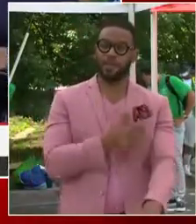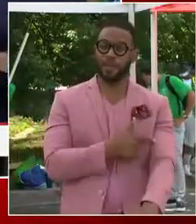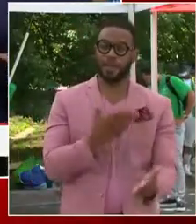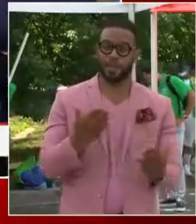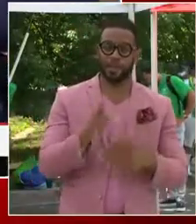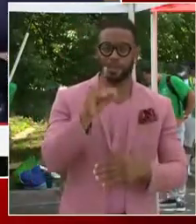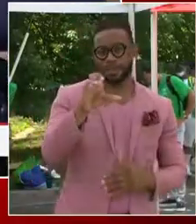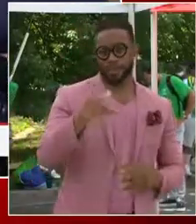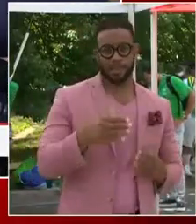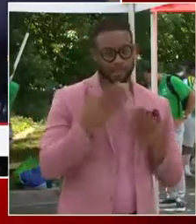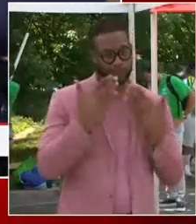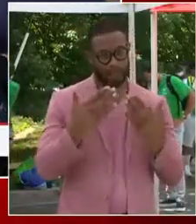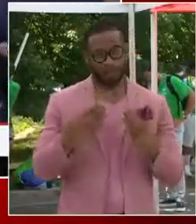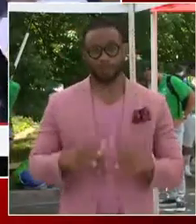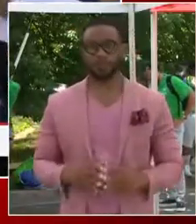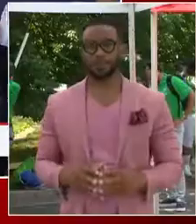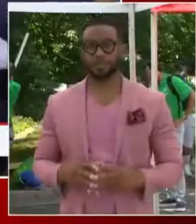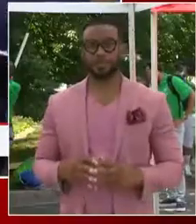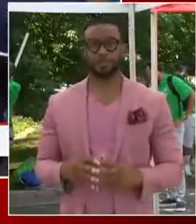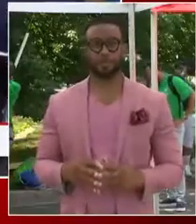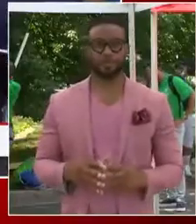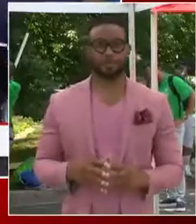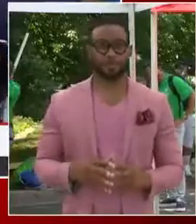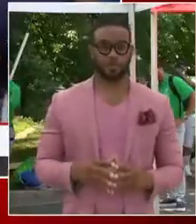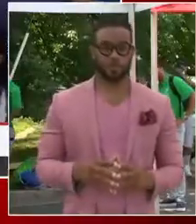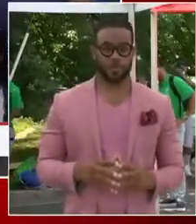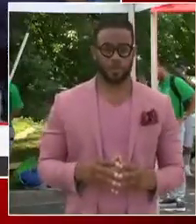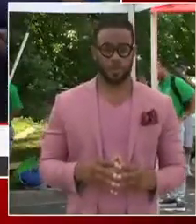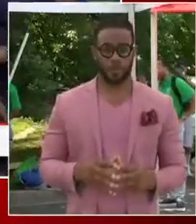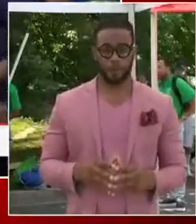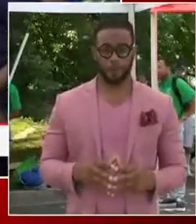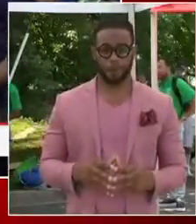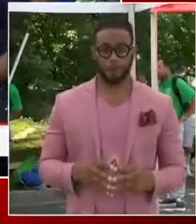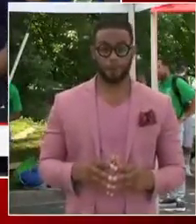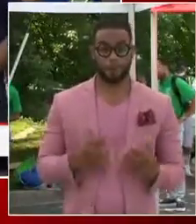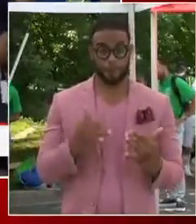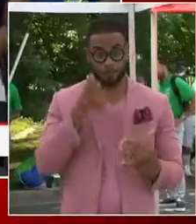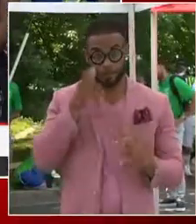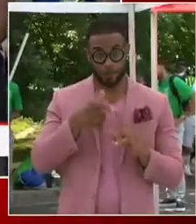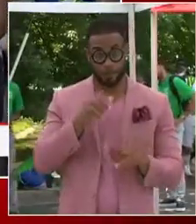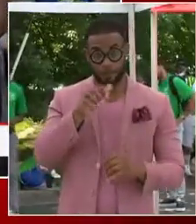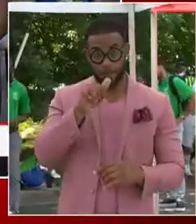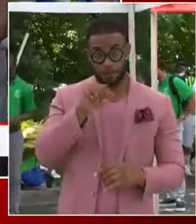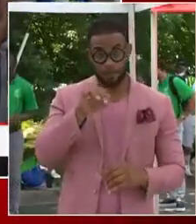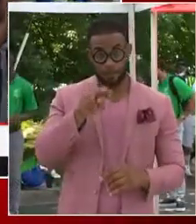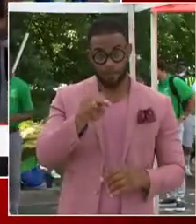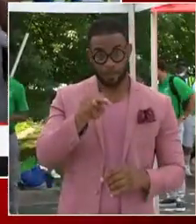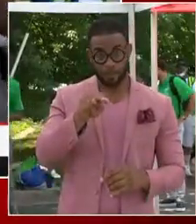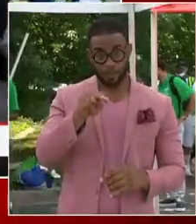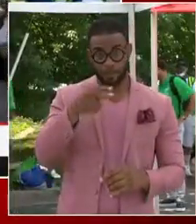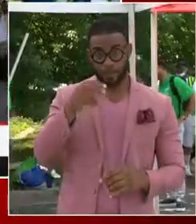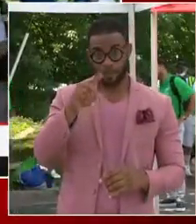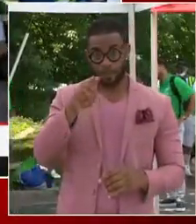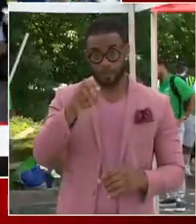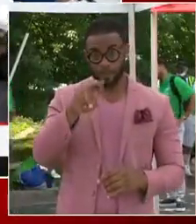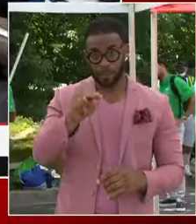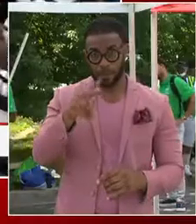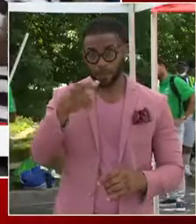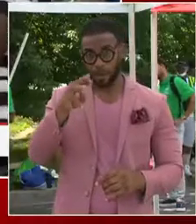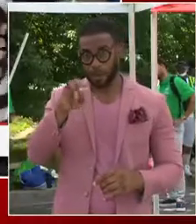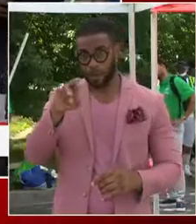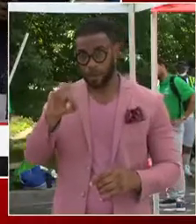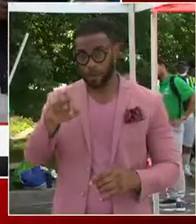here in D.C. Thank you. Woo-hoo. And now you're going to hear from Erin Henderson Moore. All right,